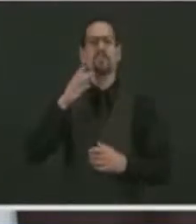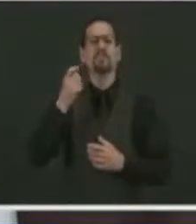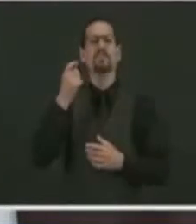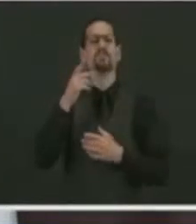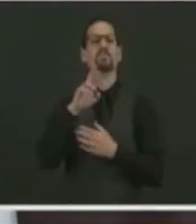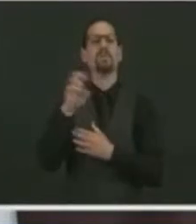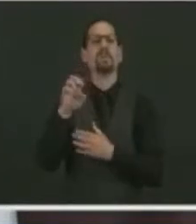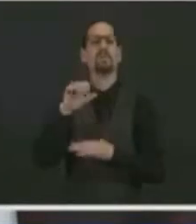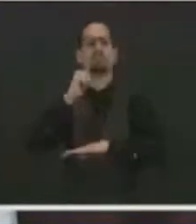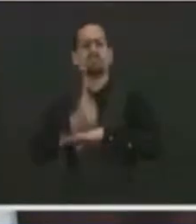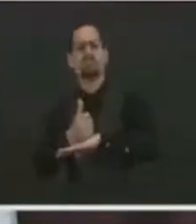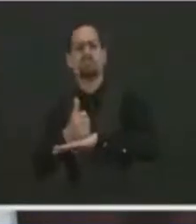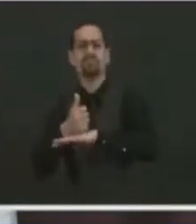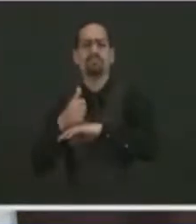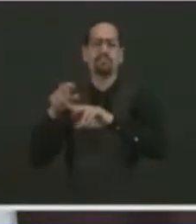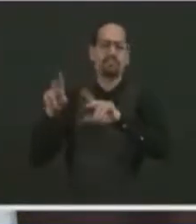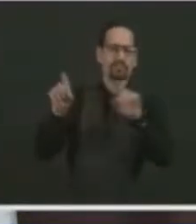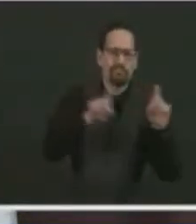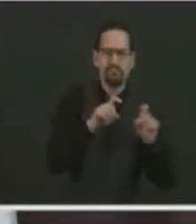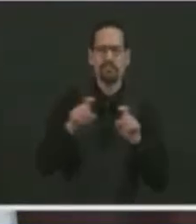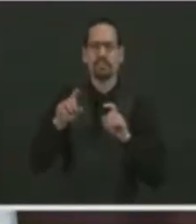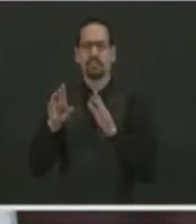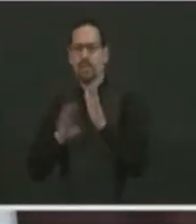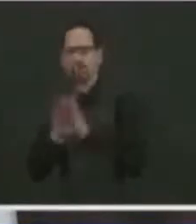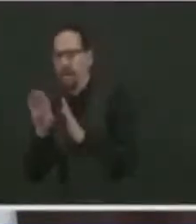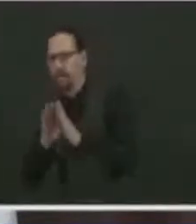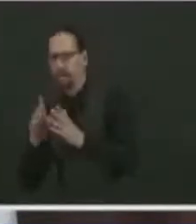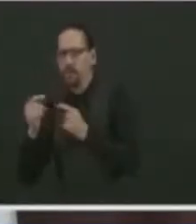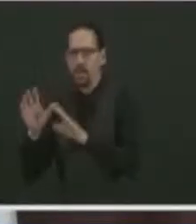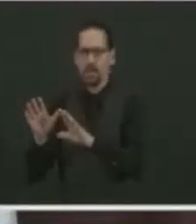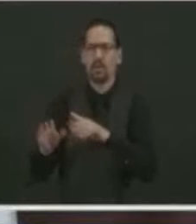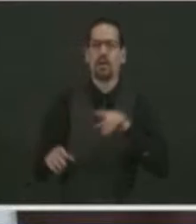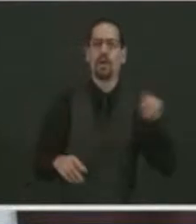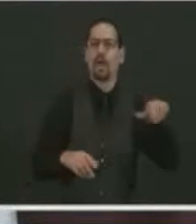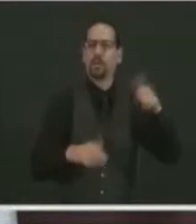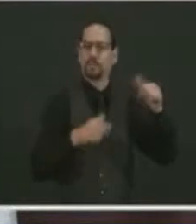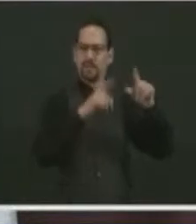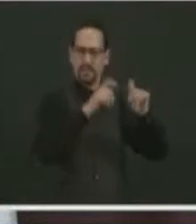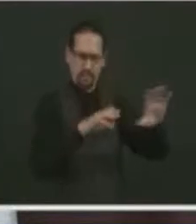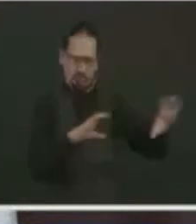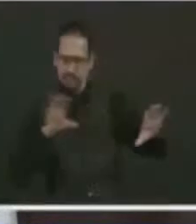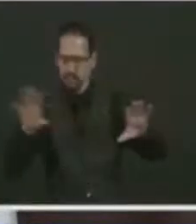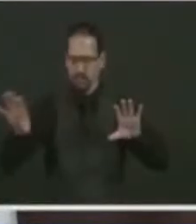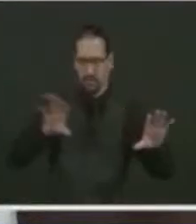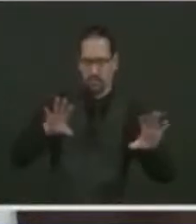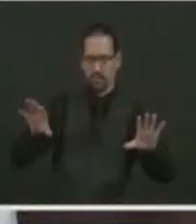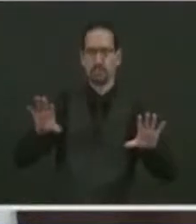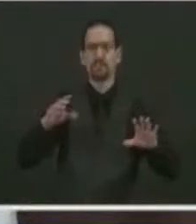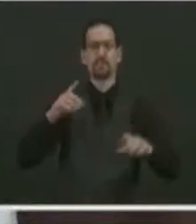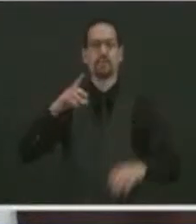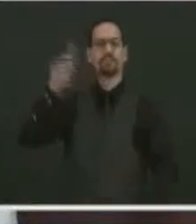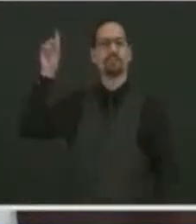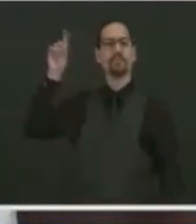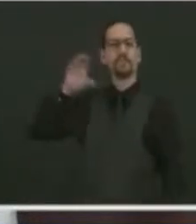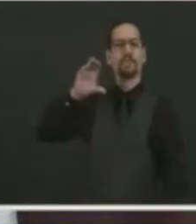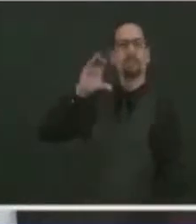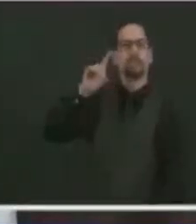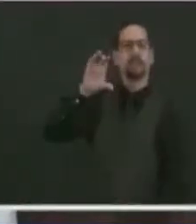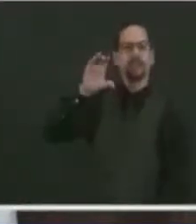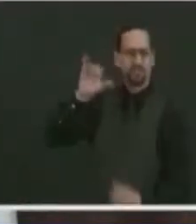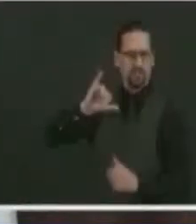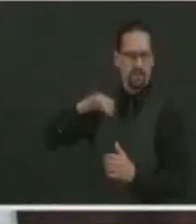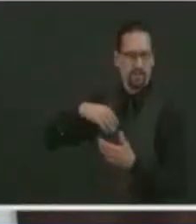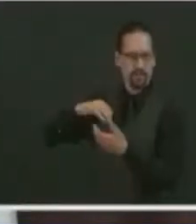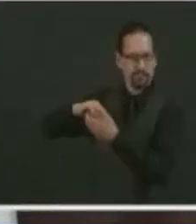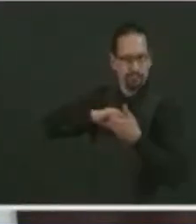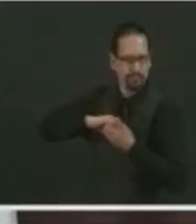with the PCR. We are developing a partnership with the Centers for Disease Control and Prevention to allow us to really